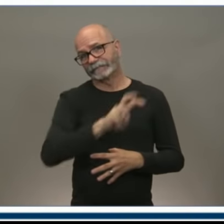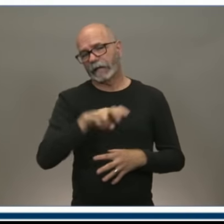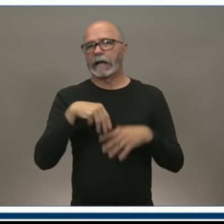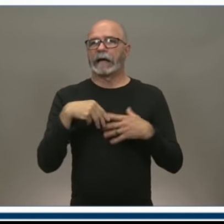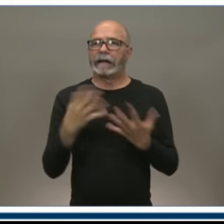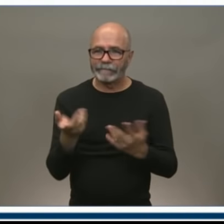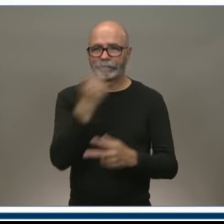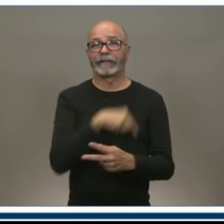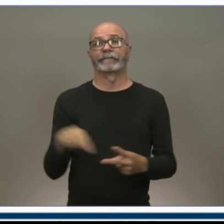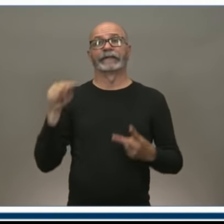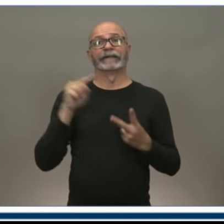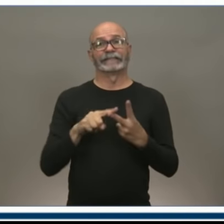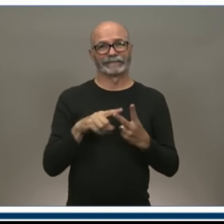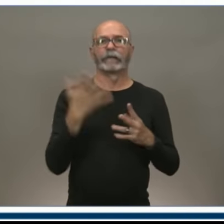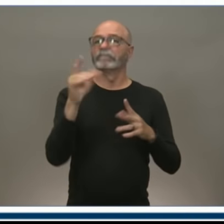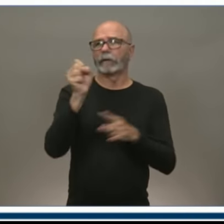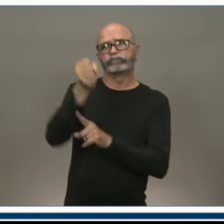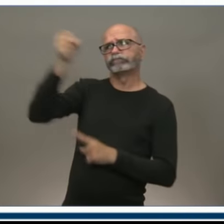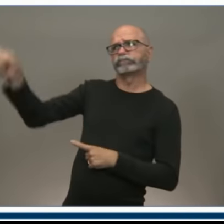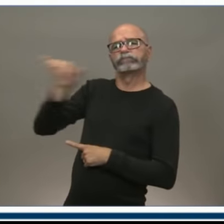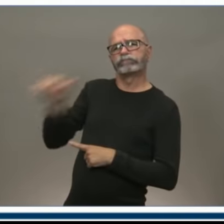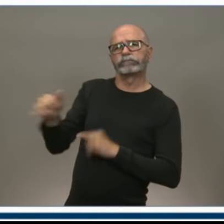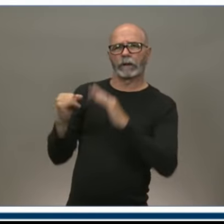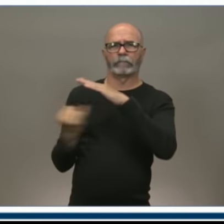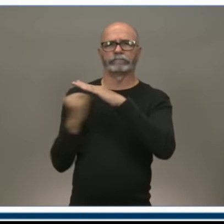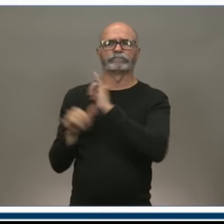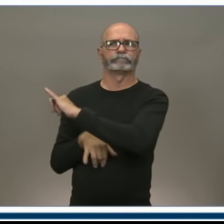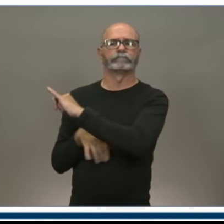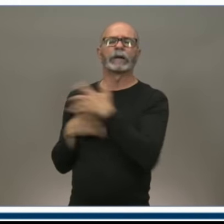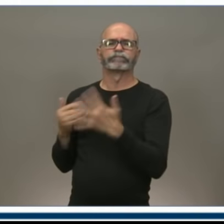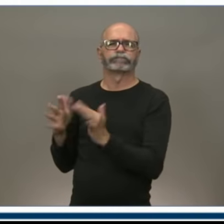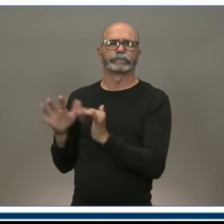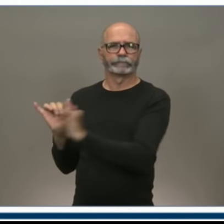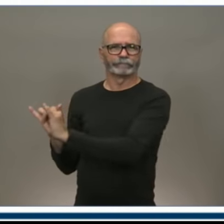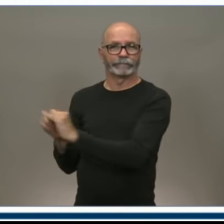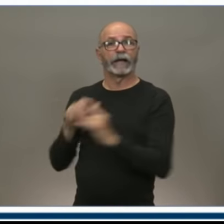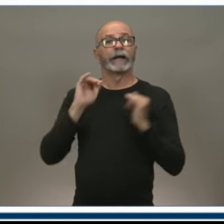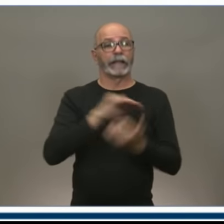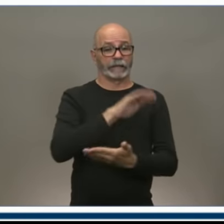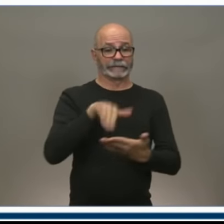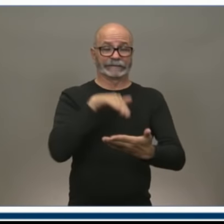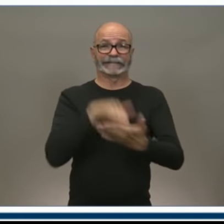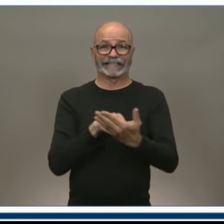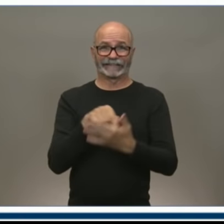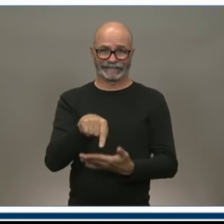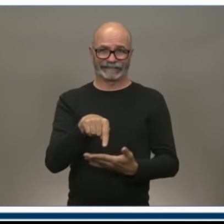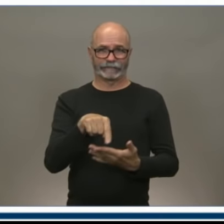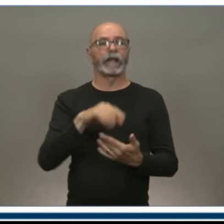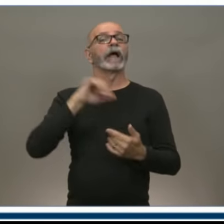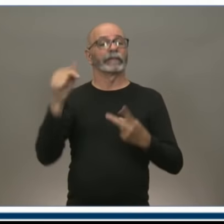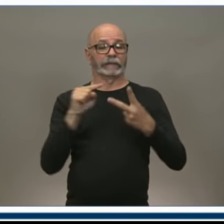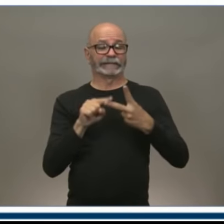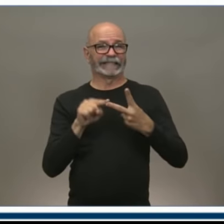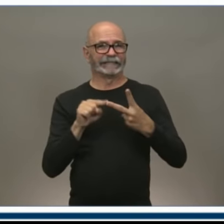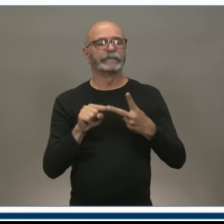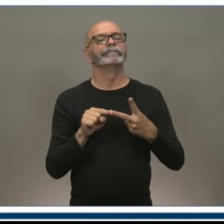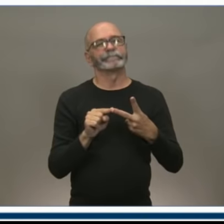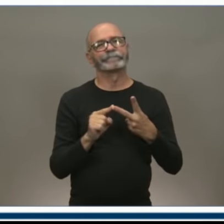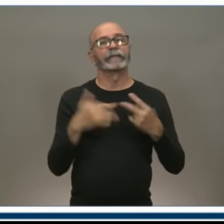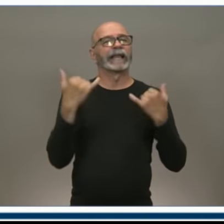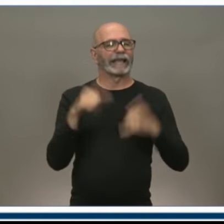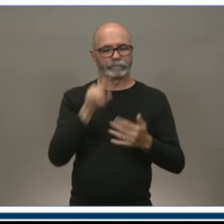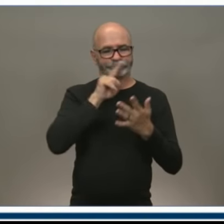is isolating as required. The other case is in the central zone and is currently under investigation. Since our briefing on Monday, there have been